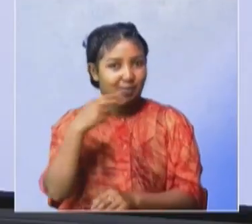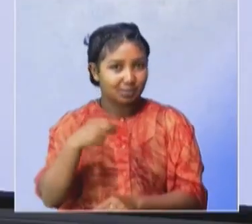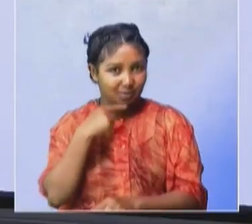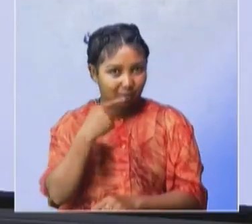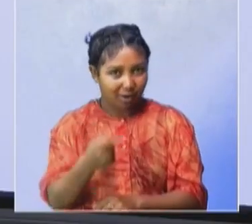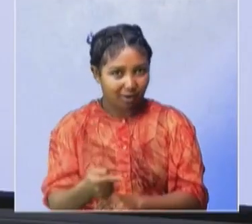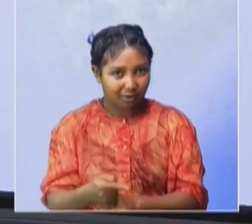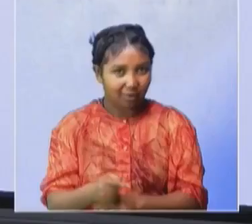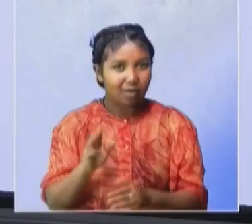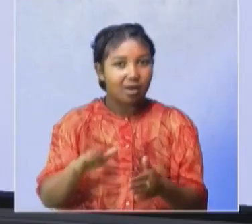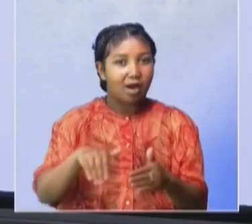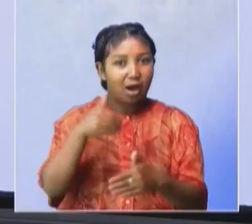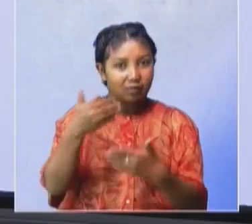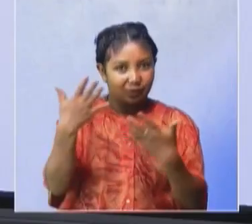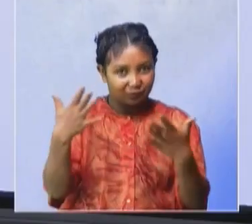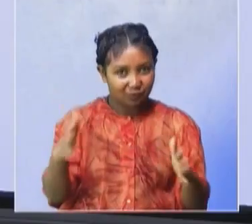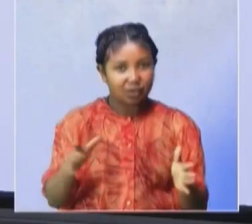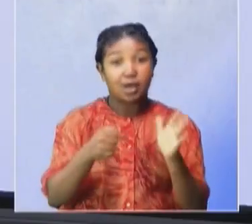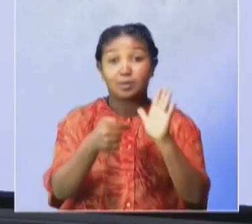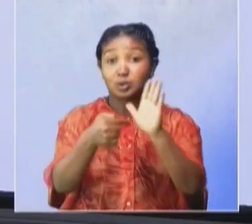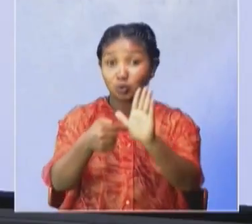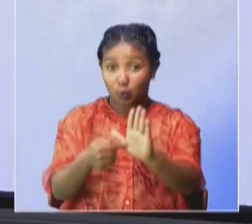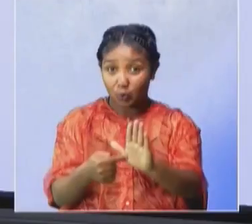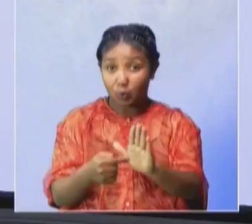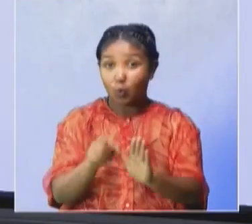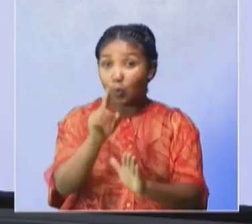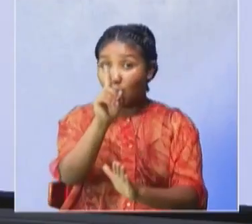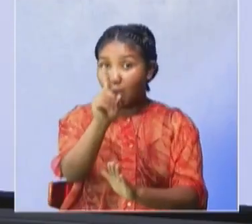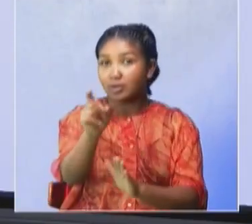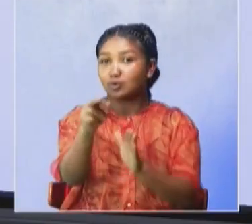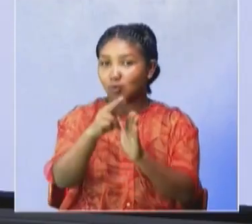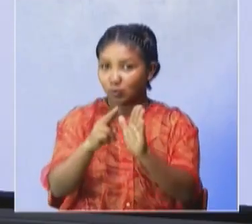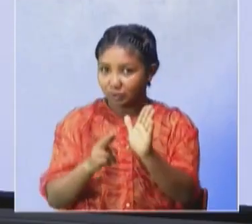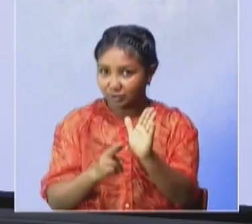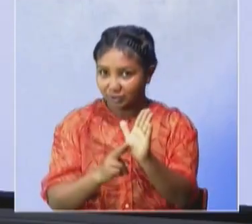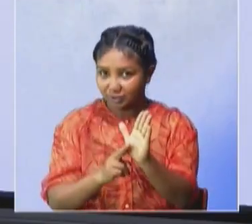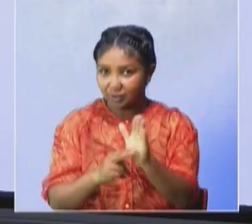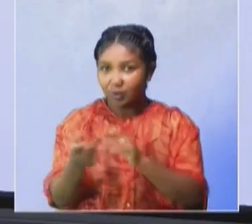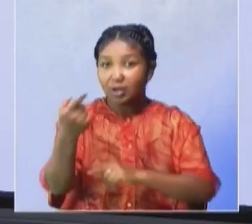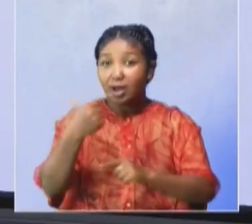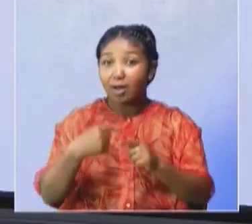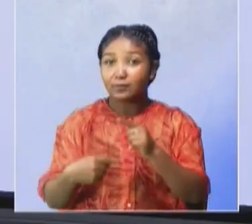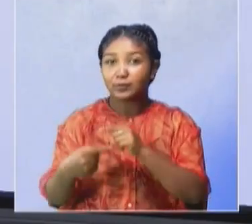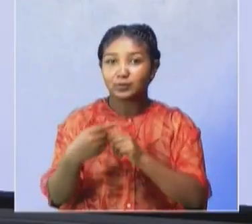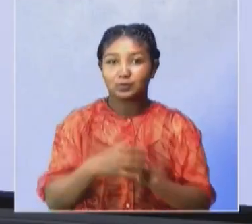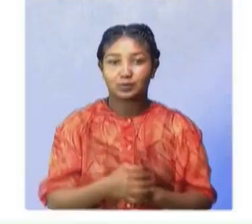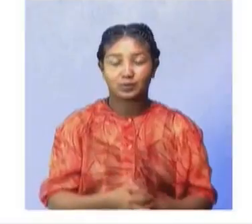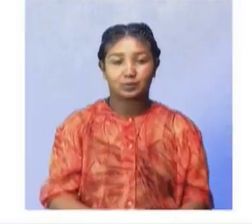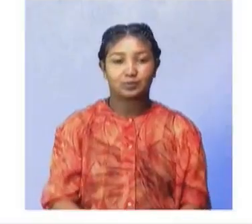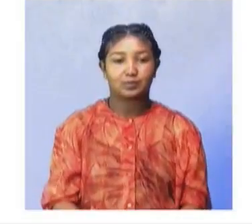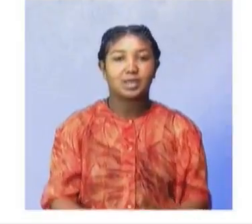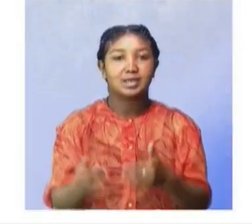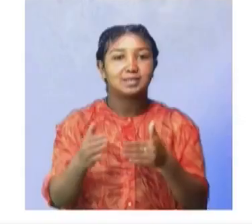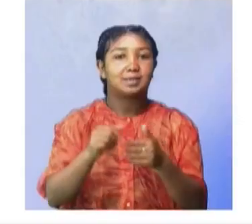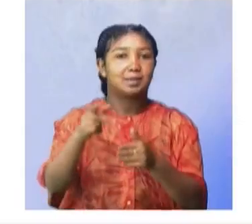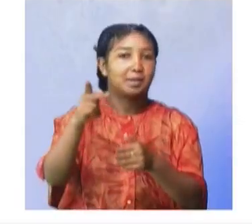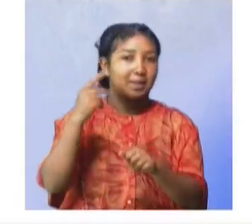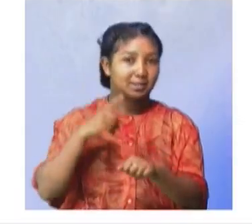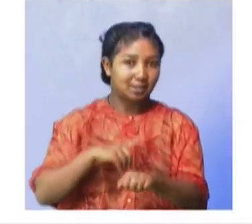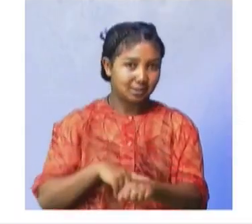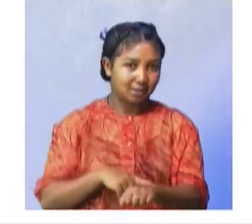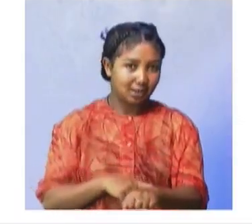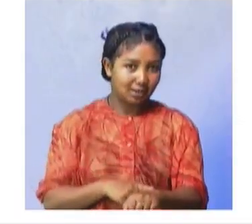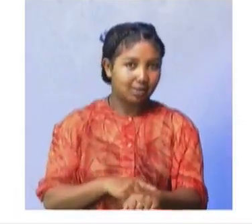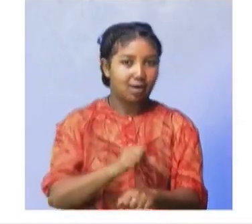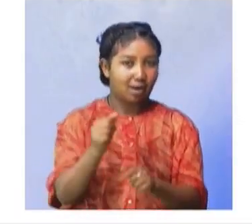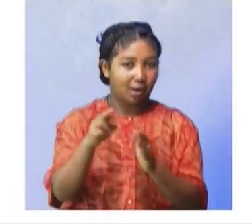verbs. After this, let me show you one rules when we come to as simple past tense.